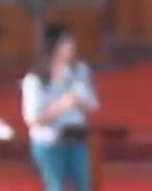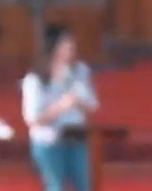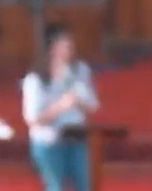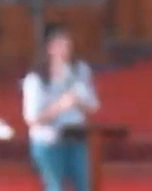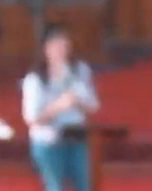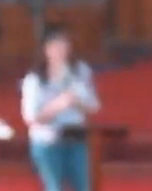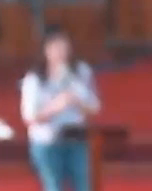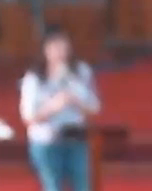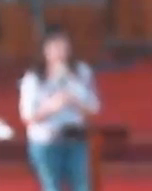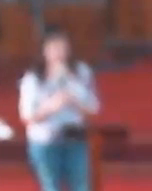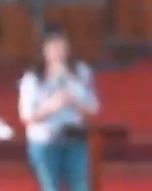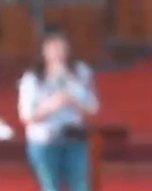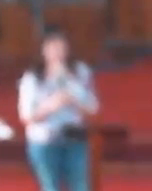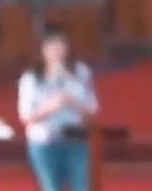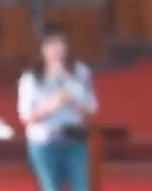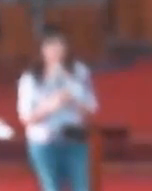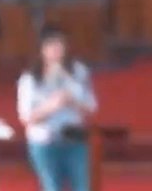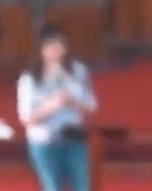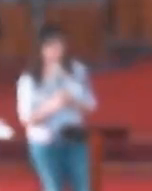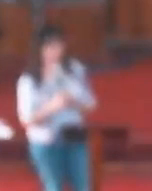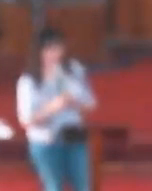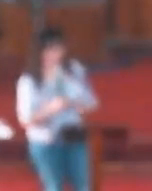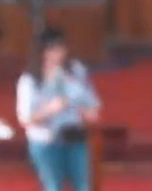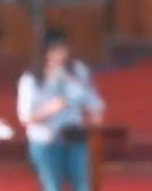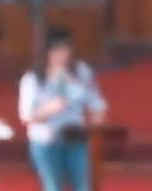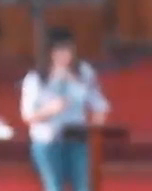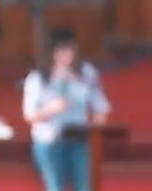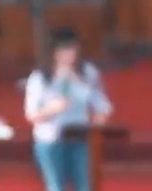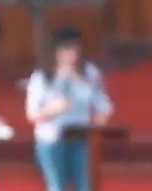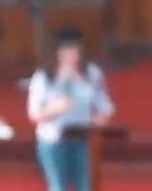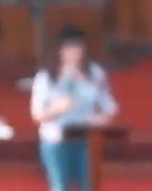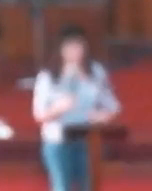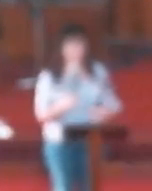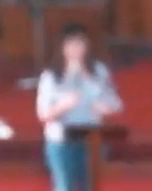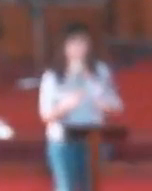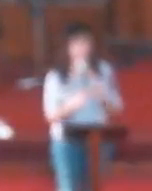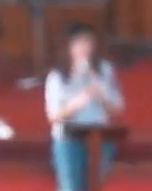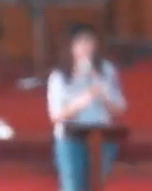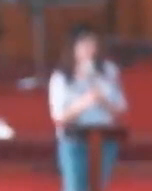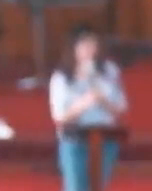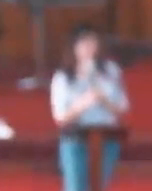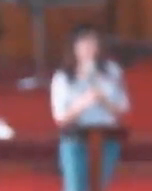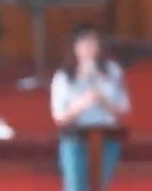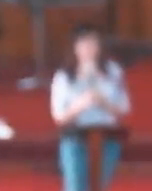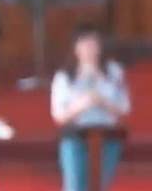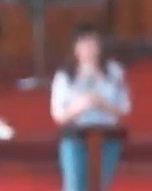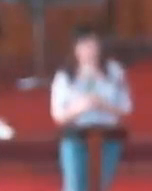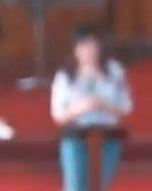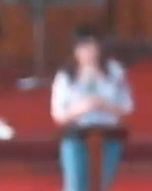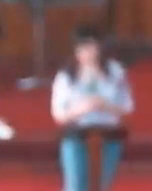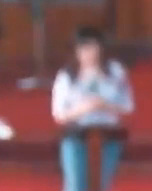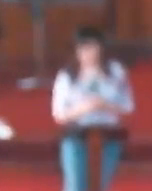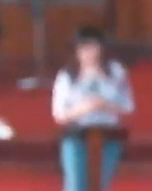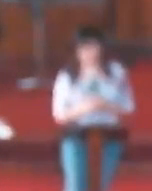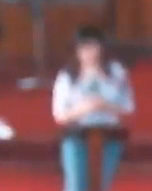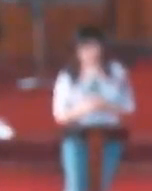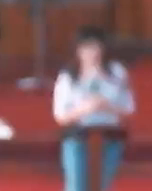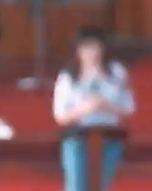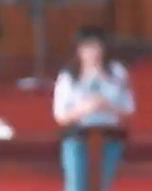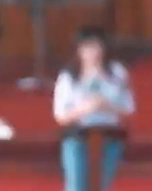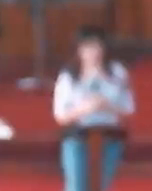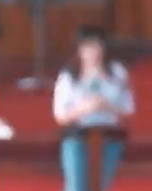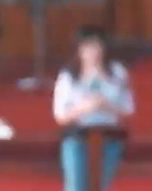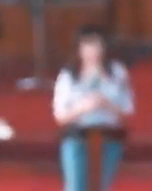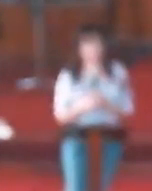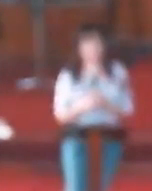que dice que nosotros somos Jehová Junior. Yeah, you can look for this guy on YouTube and he's from Guatemala and he says that. Nosotros no